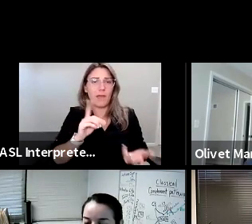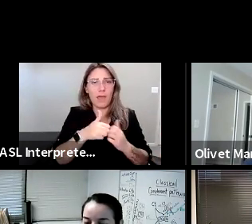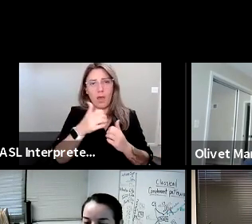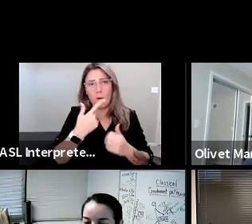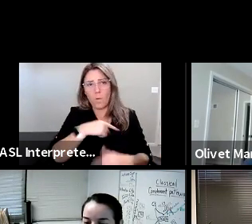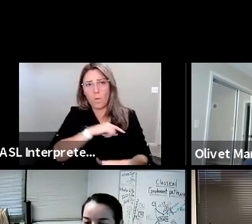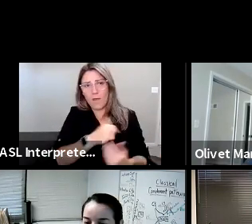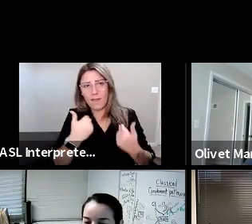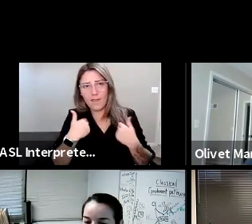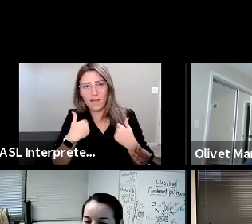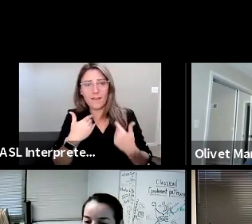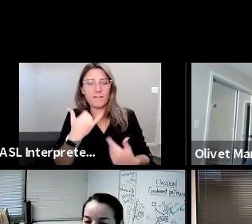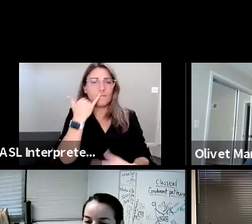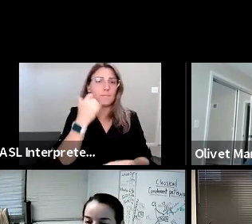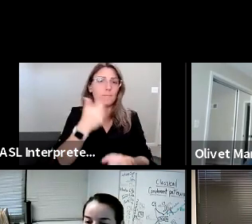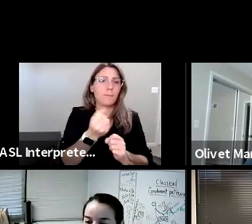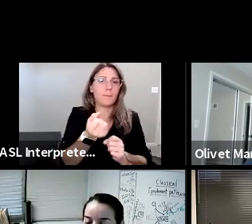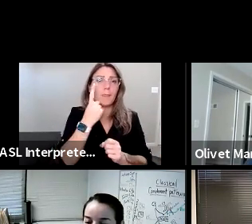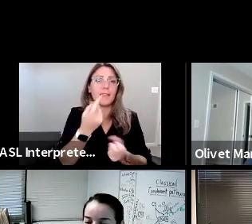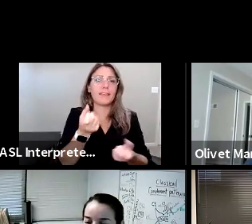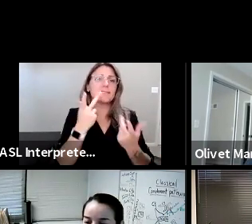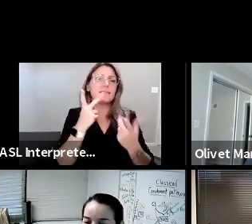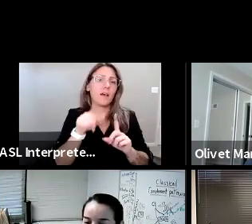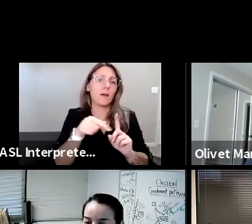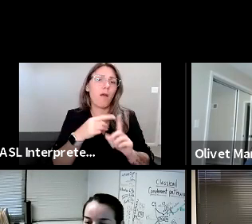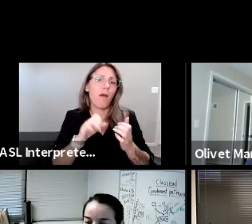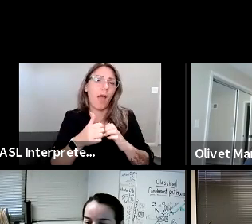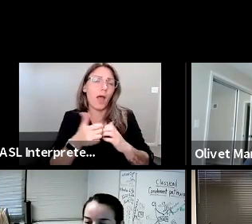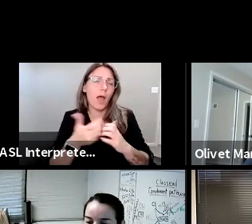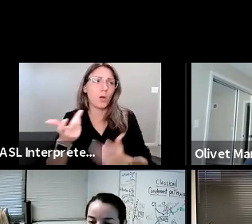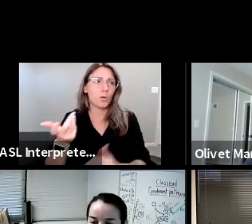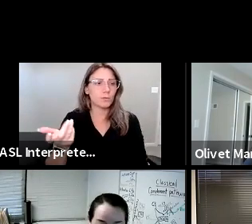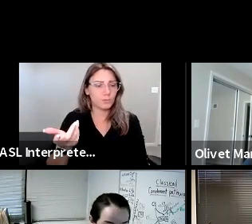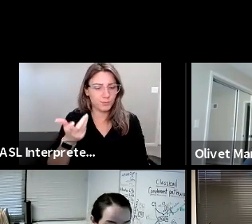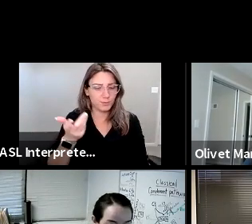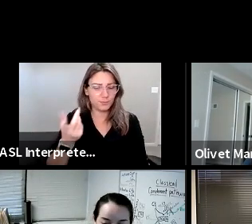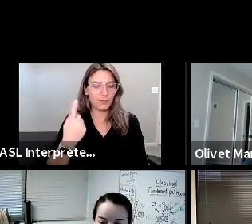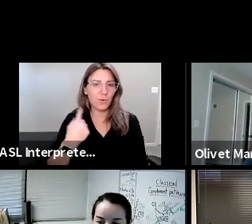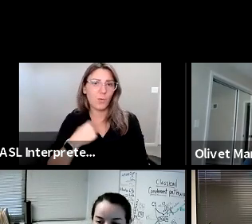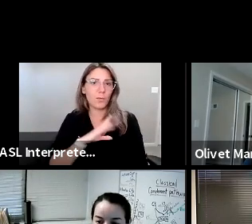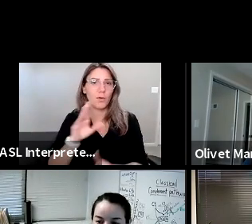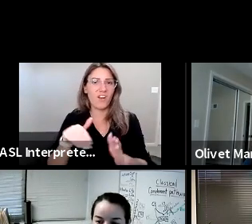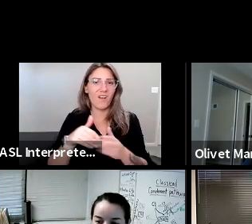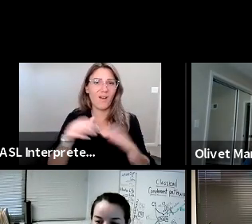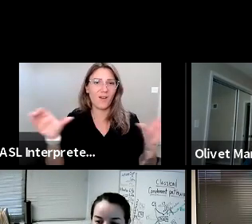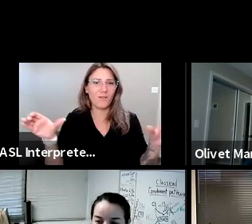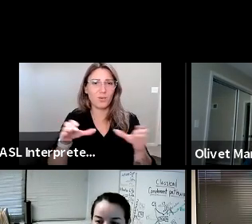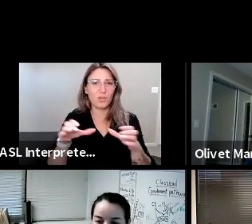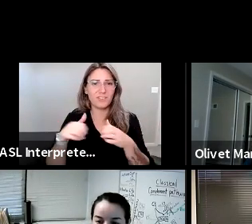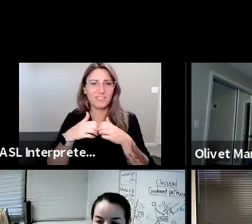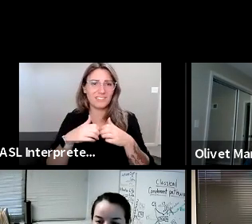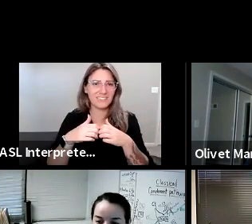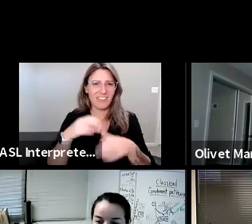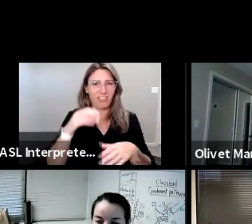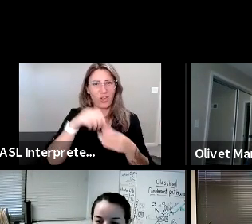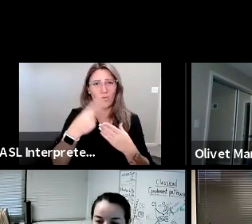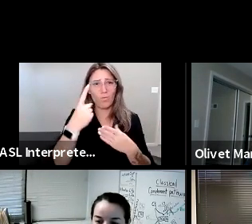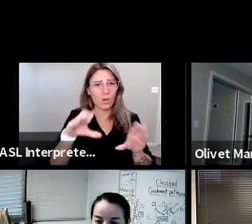makes sense. So it's a lot about how we are all put together in this